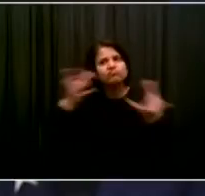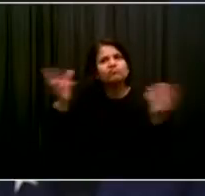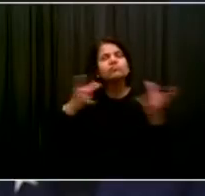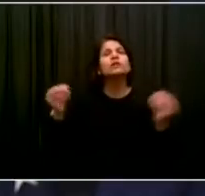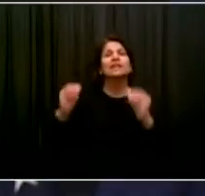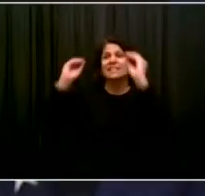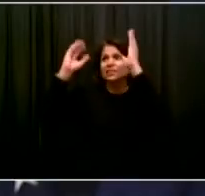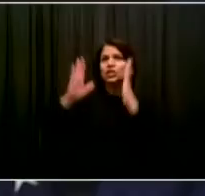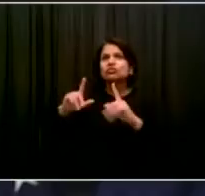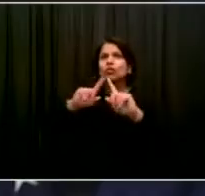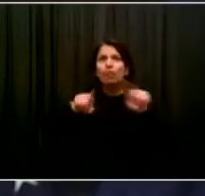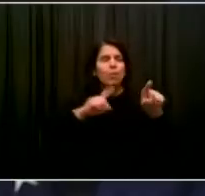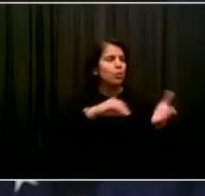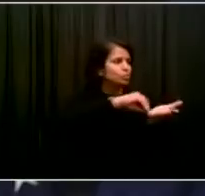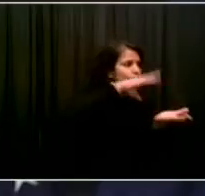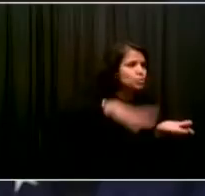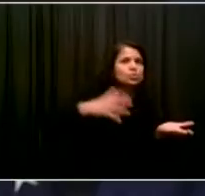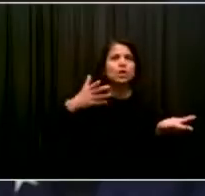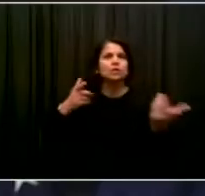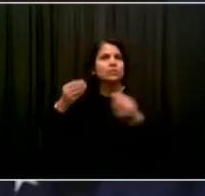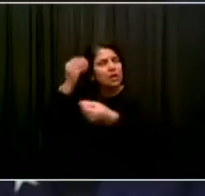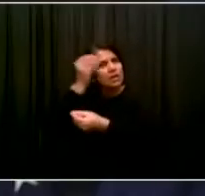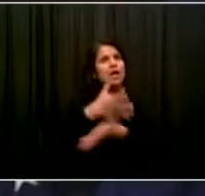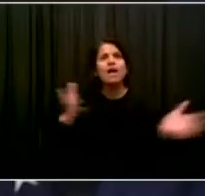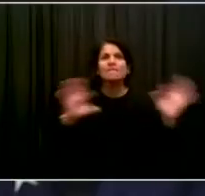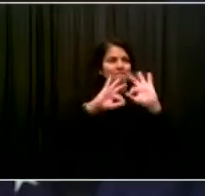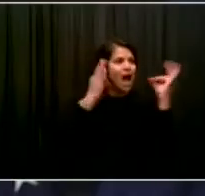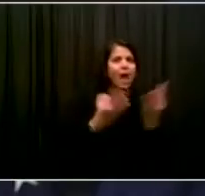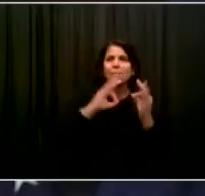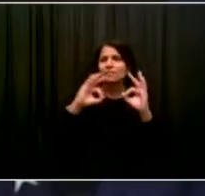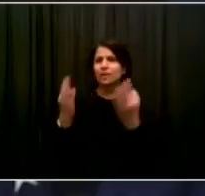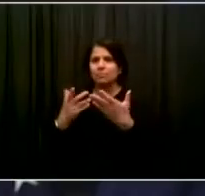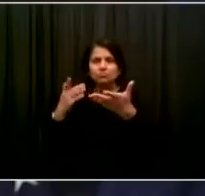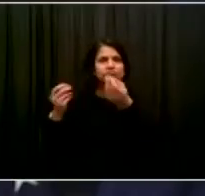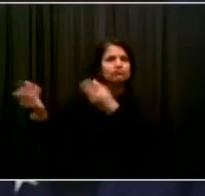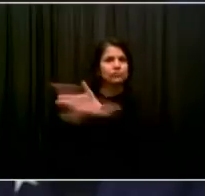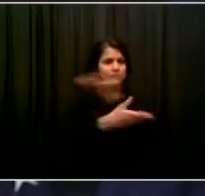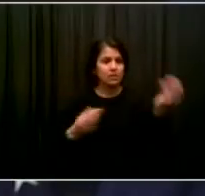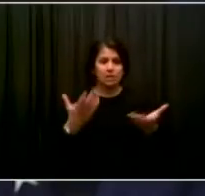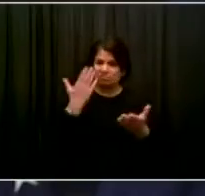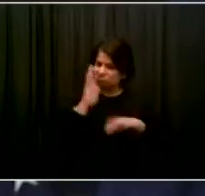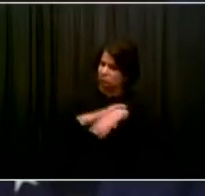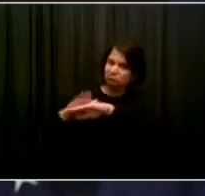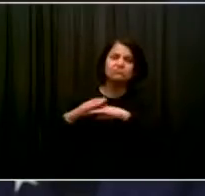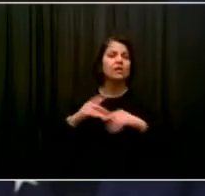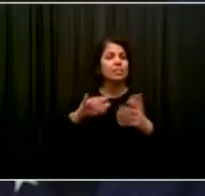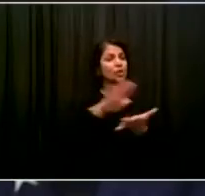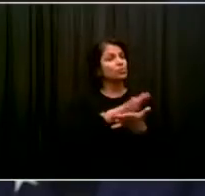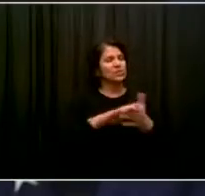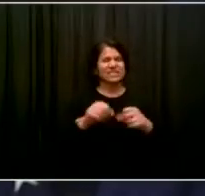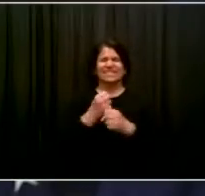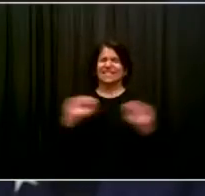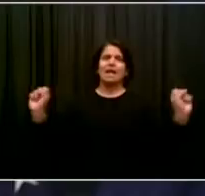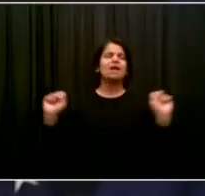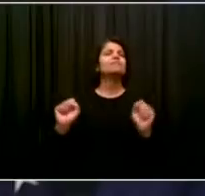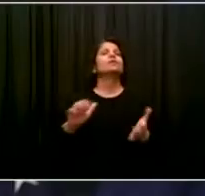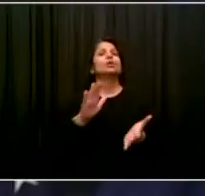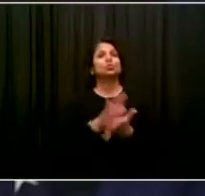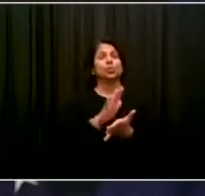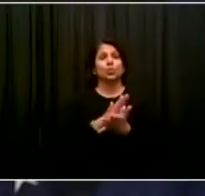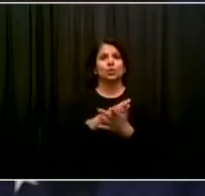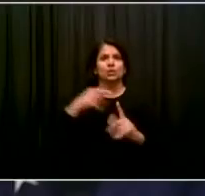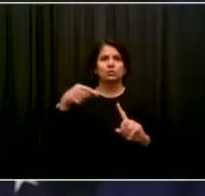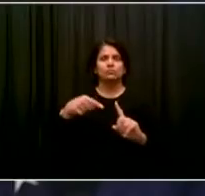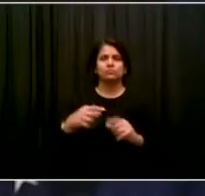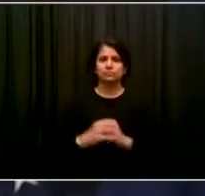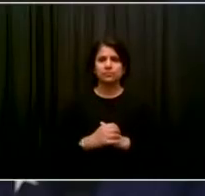our students and our families know the safest place that you can be is in school. Now,